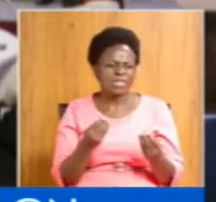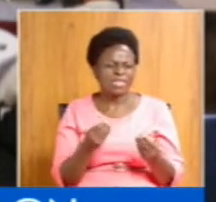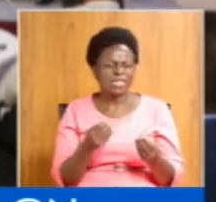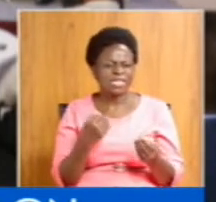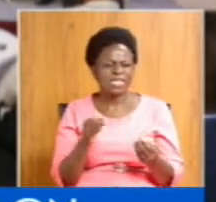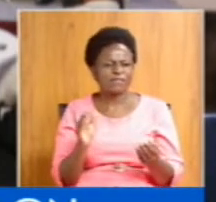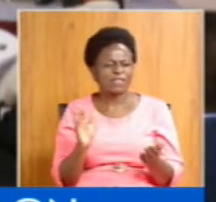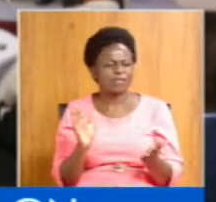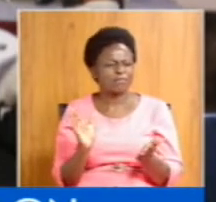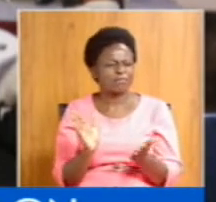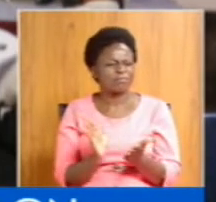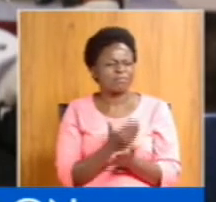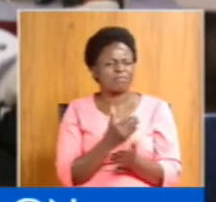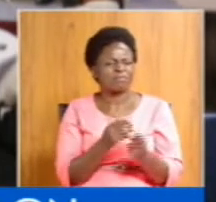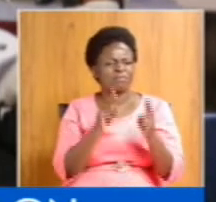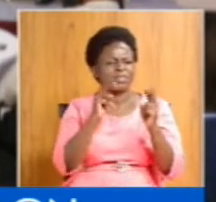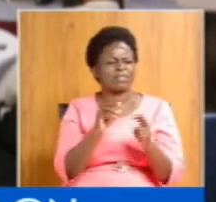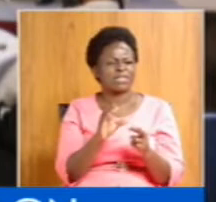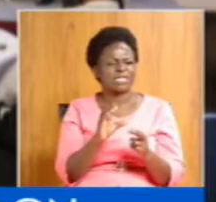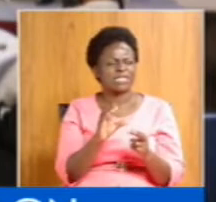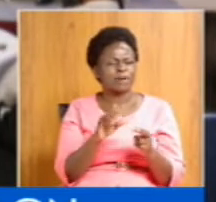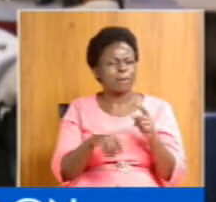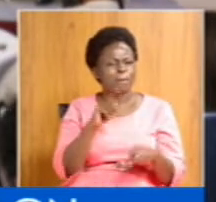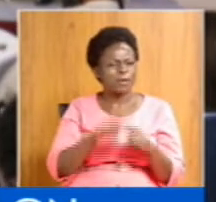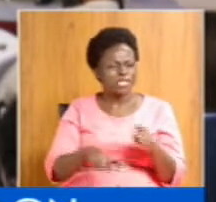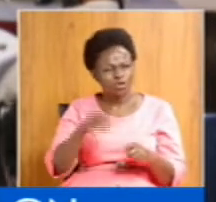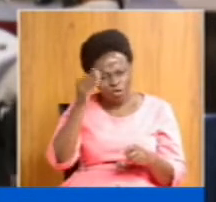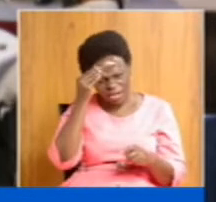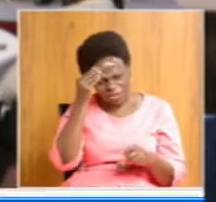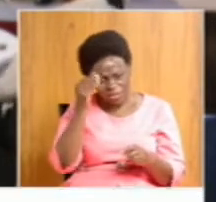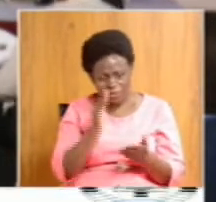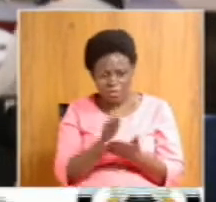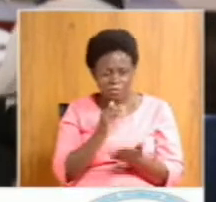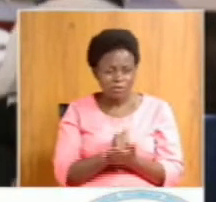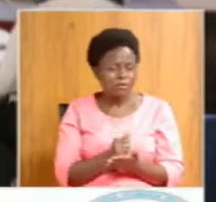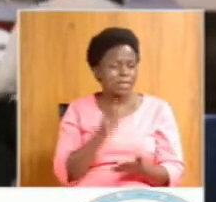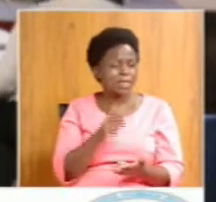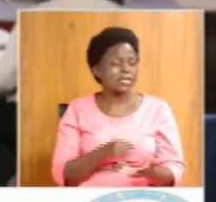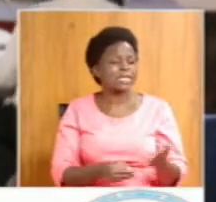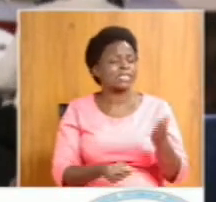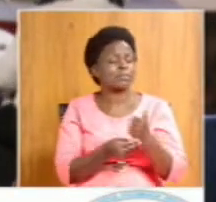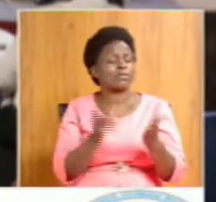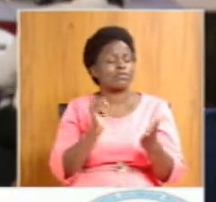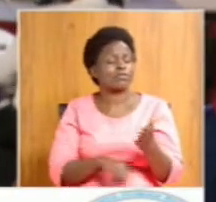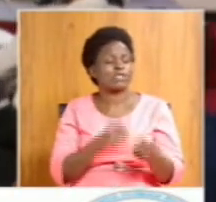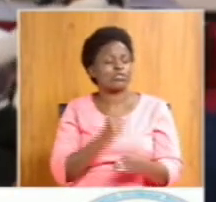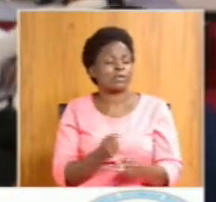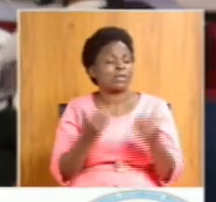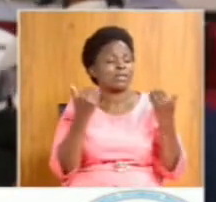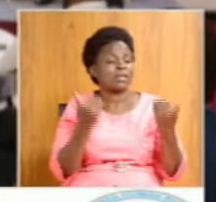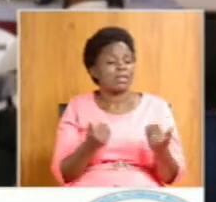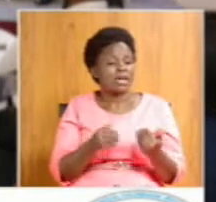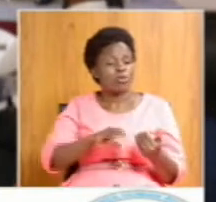hadn't removed a subject called maybe civics, political education, because that would supplement on what you are doing. But now